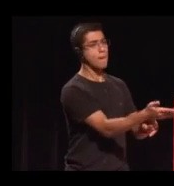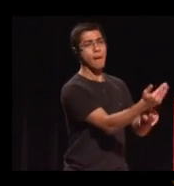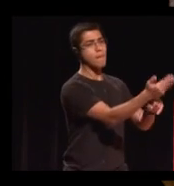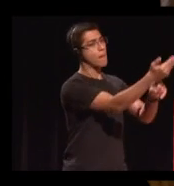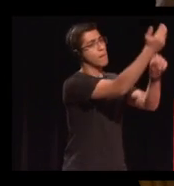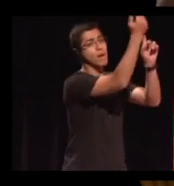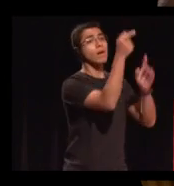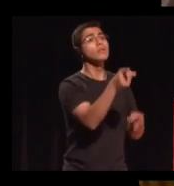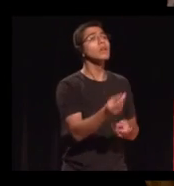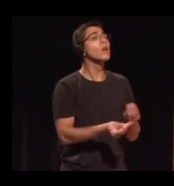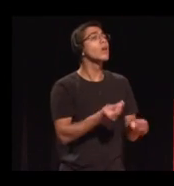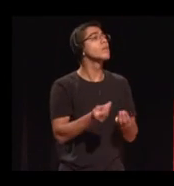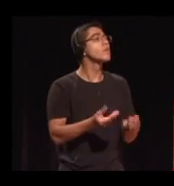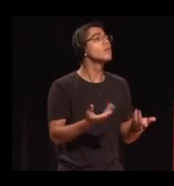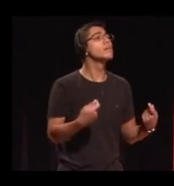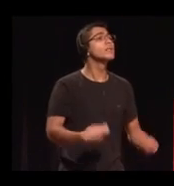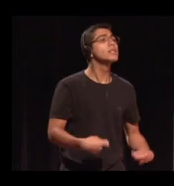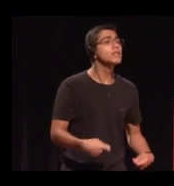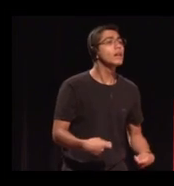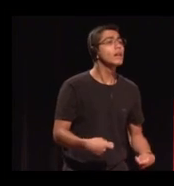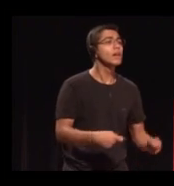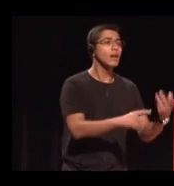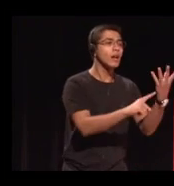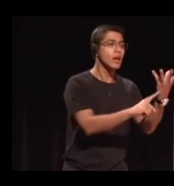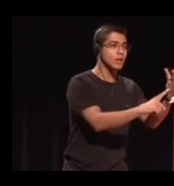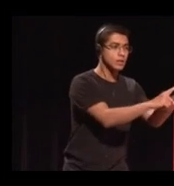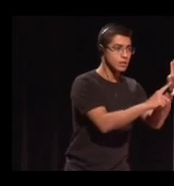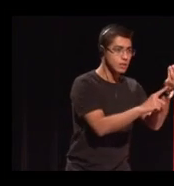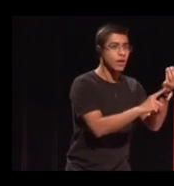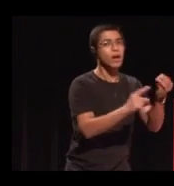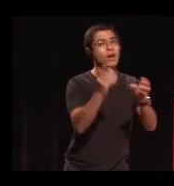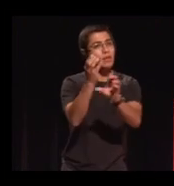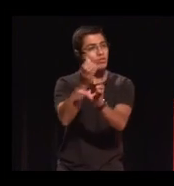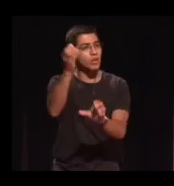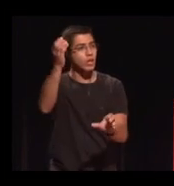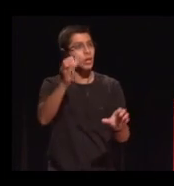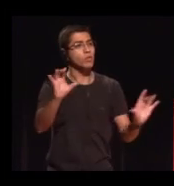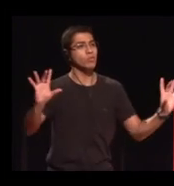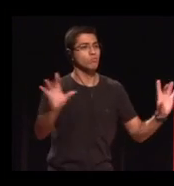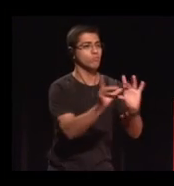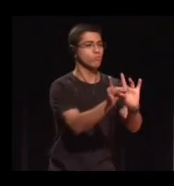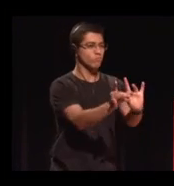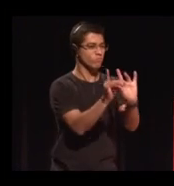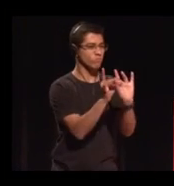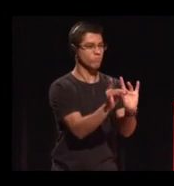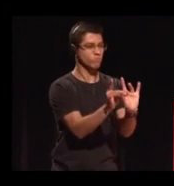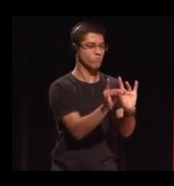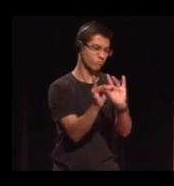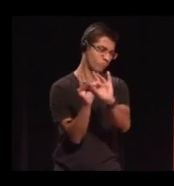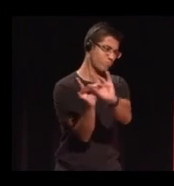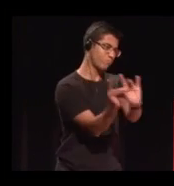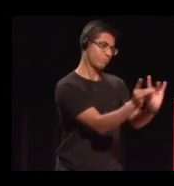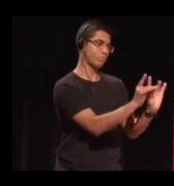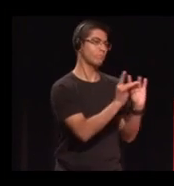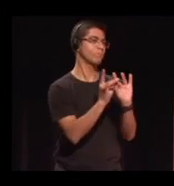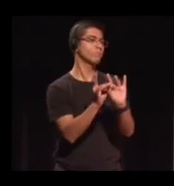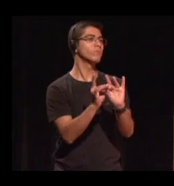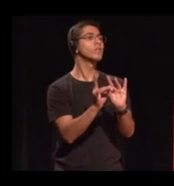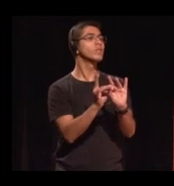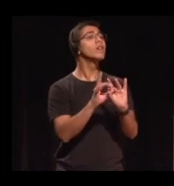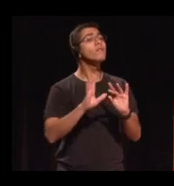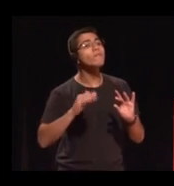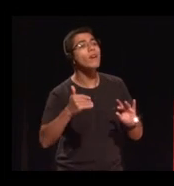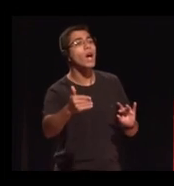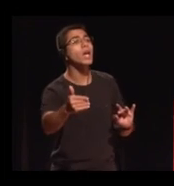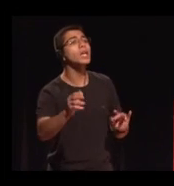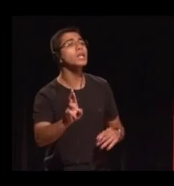engineers together. And the outcomes of this are things you can't imagine. It's the